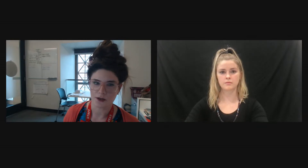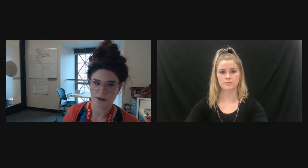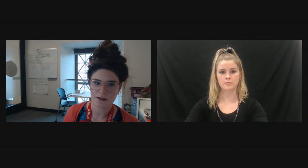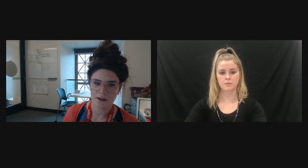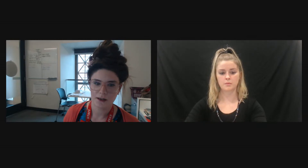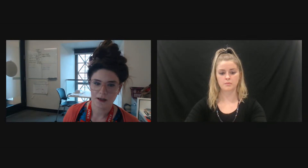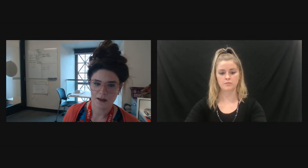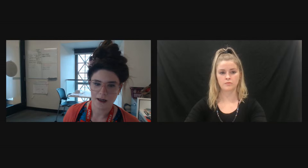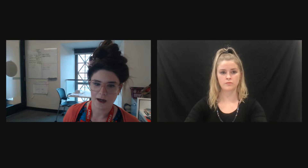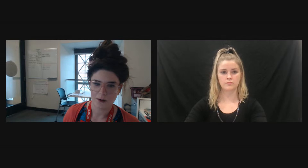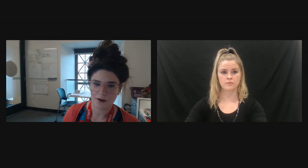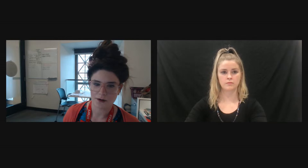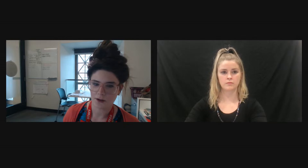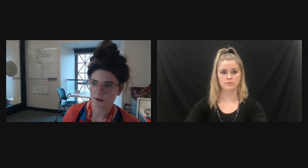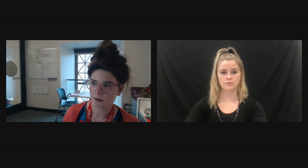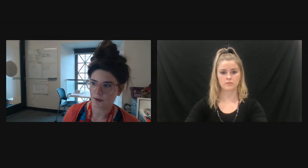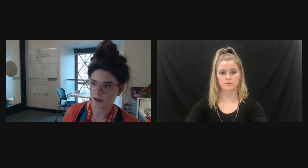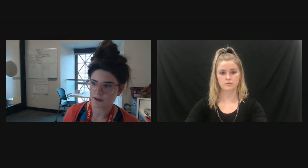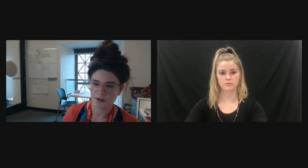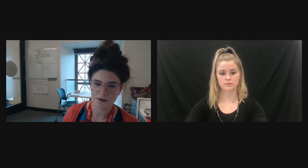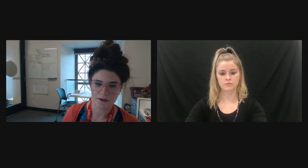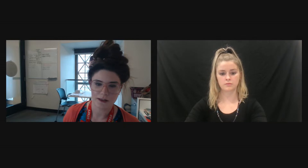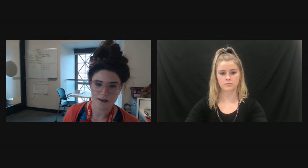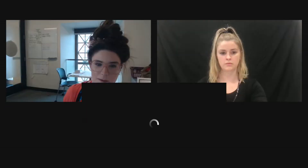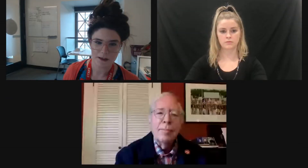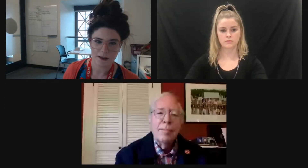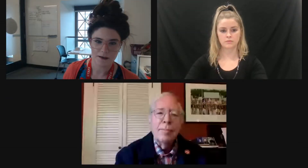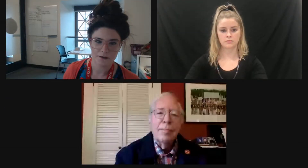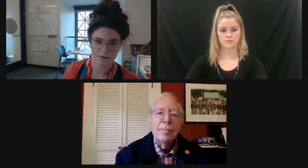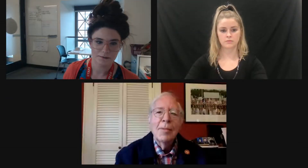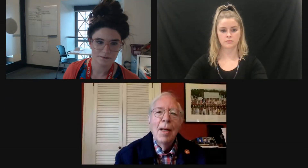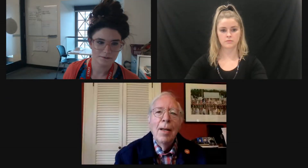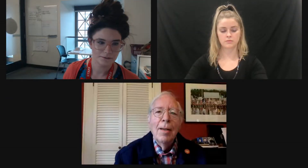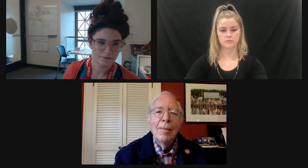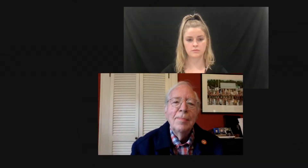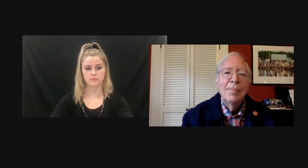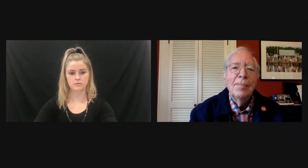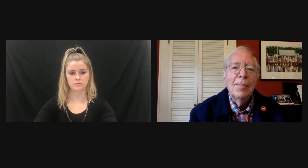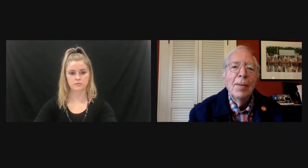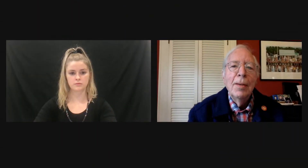Centuries Project. And now I'll turn it over to Bert to introduce today's speaker.